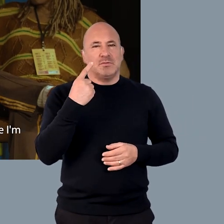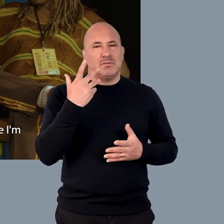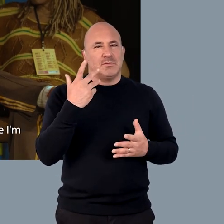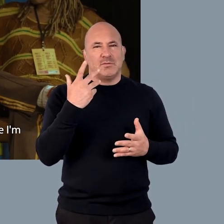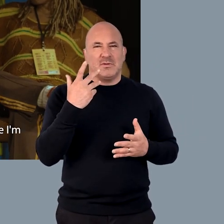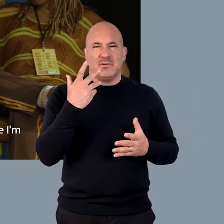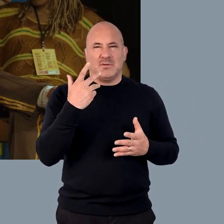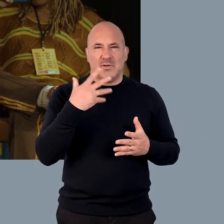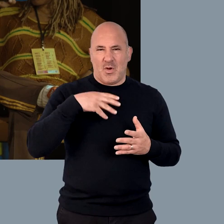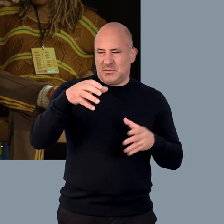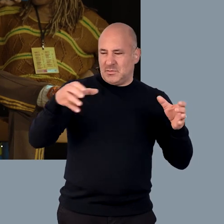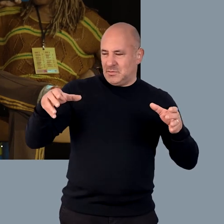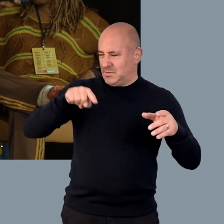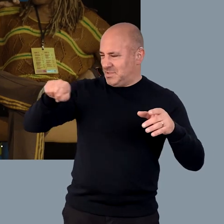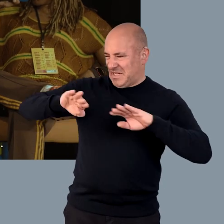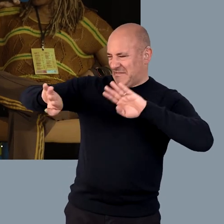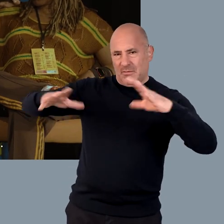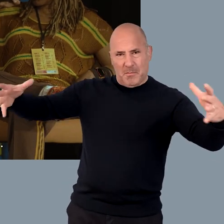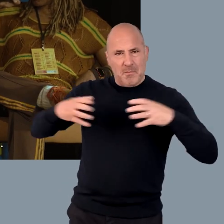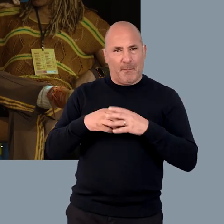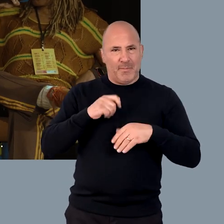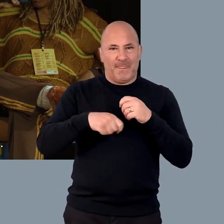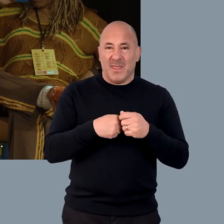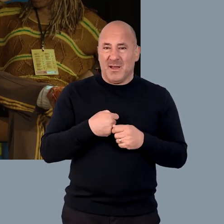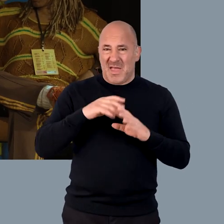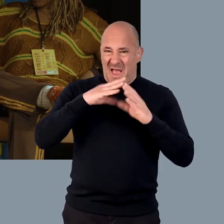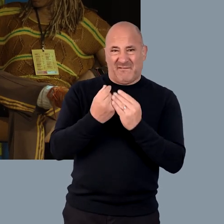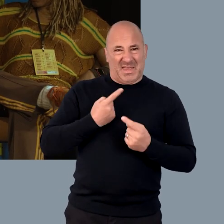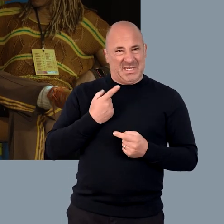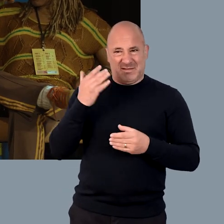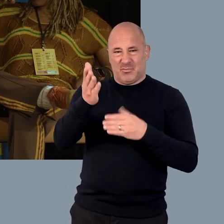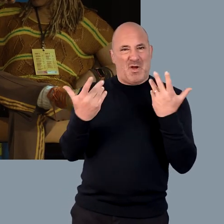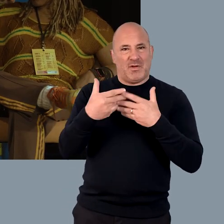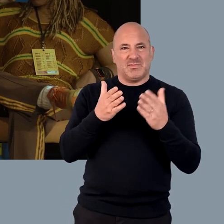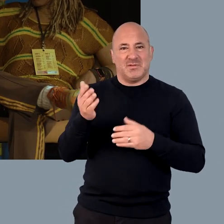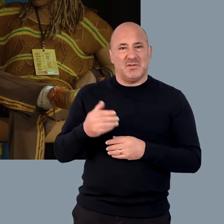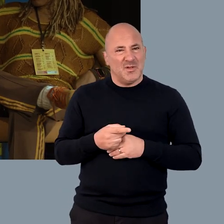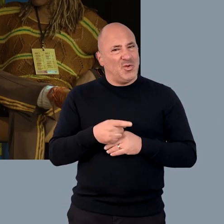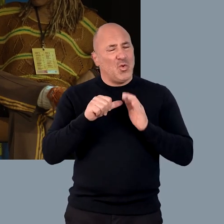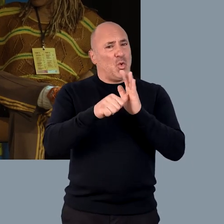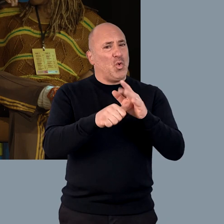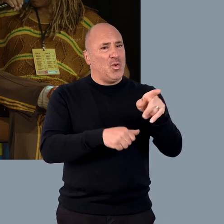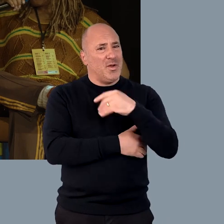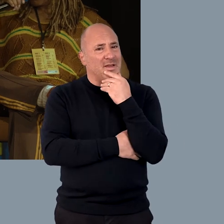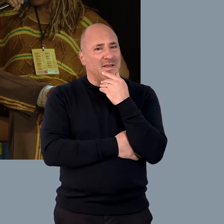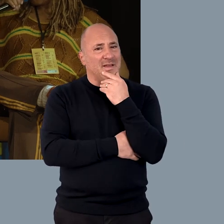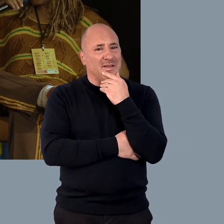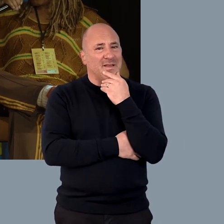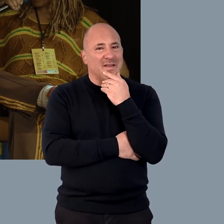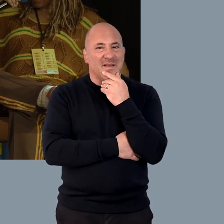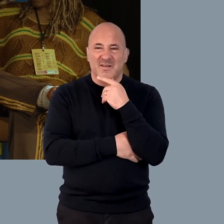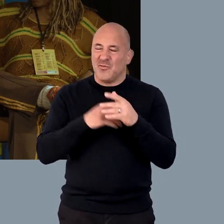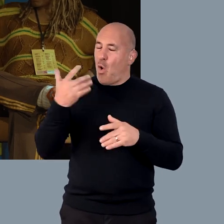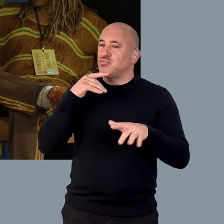actually I want to have all of my parts all together I can bring all of me to any space. I'm in yeah And that's quite hard to find actually. think everyone